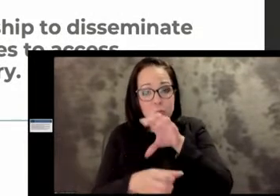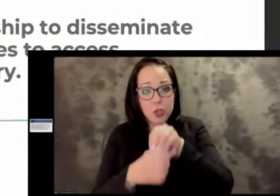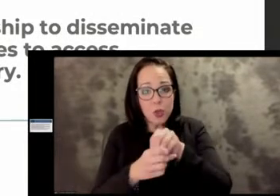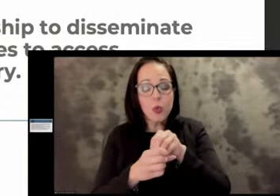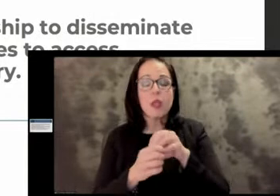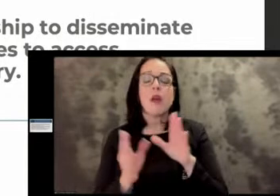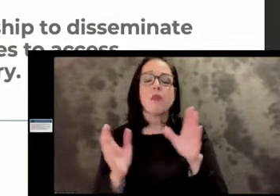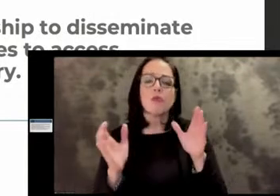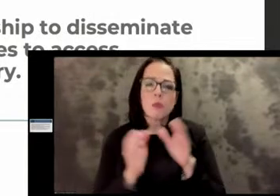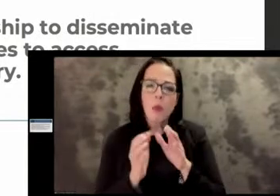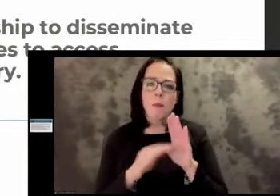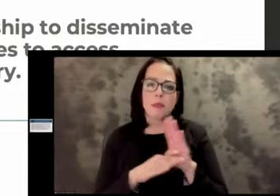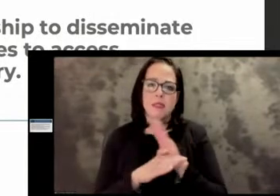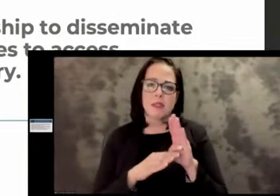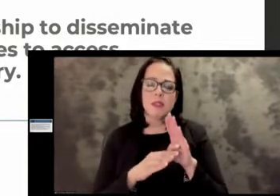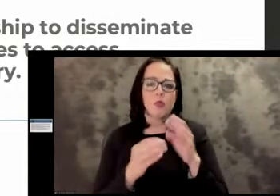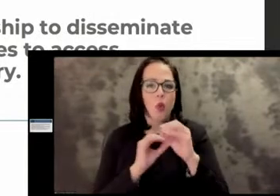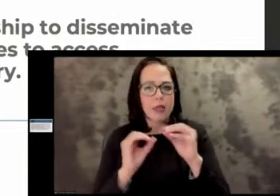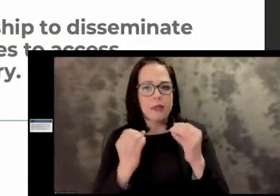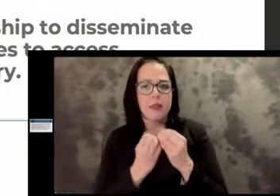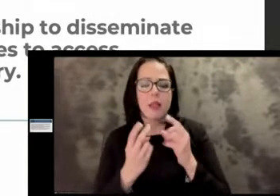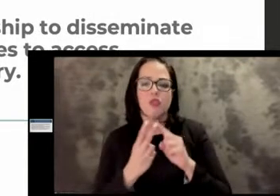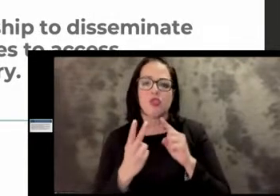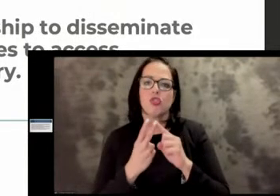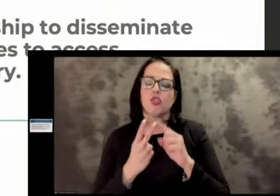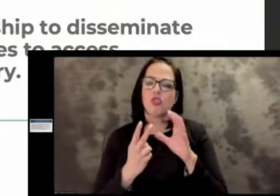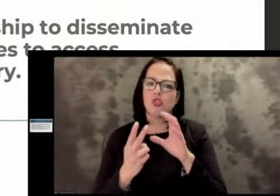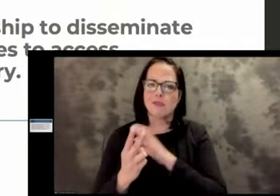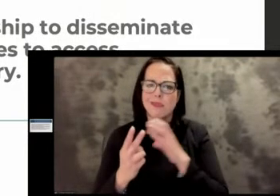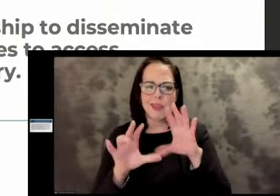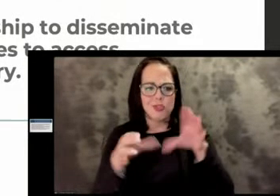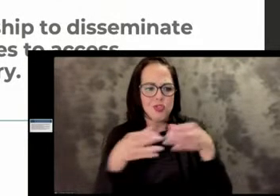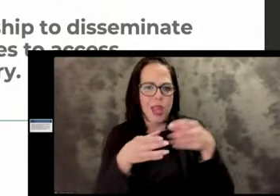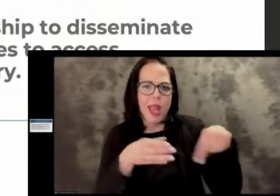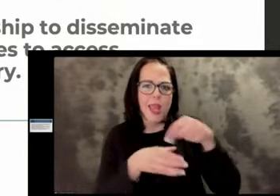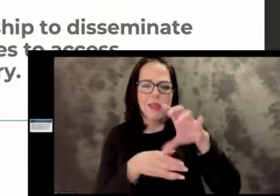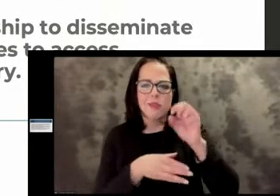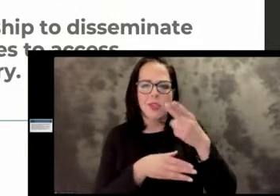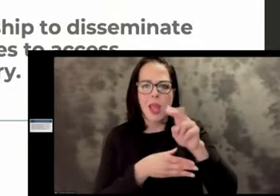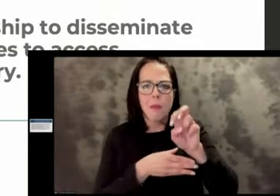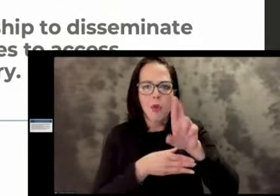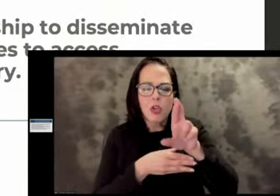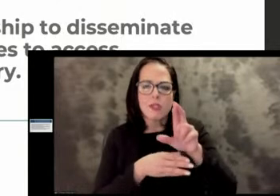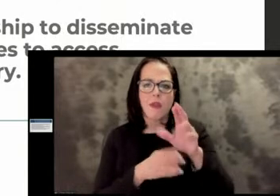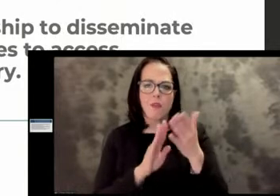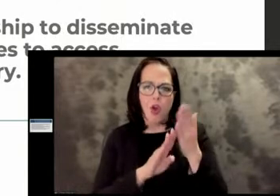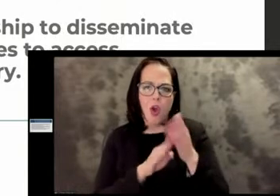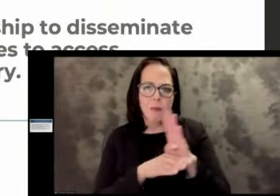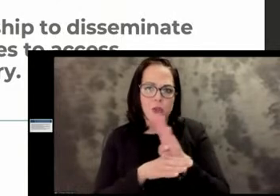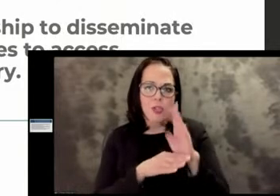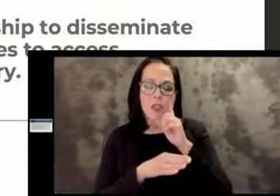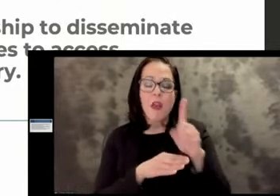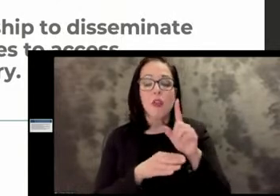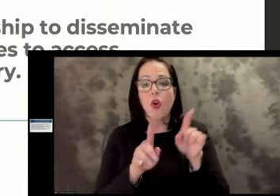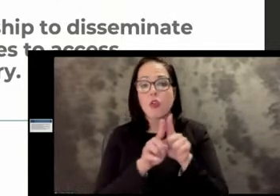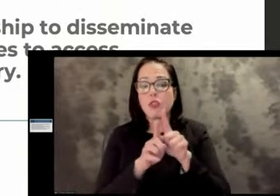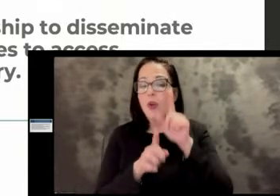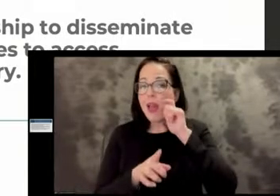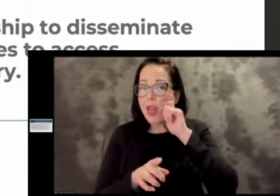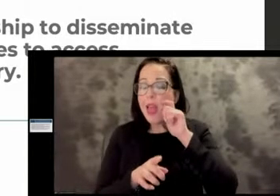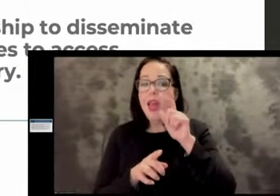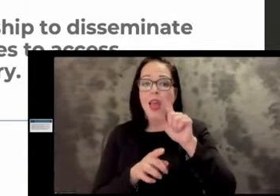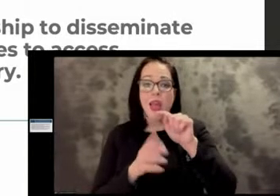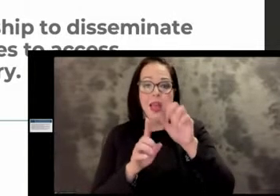business organizations, chambers of commerce, community groups, but also ethnic media in order to best reach members of the AAPI